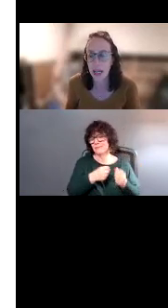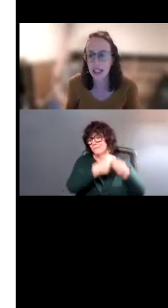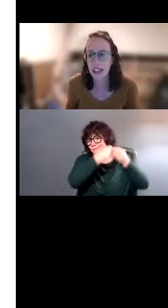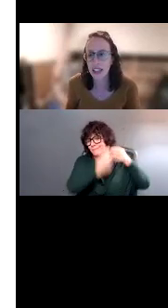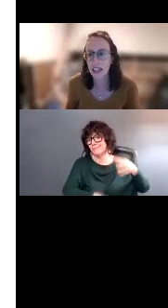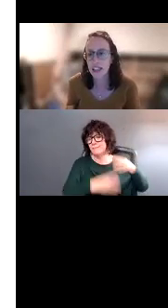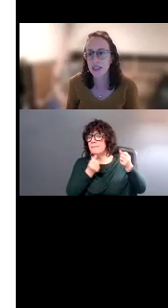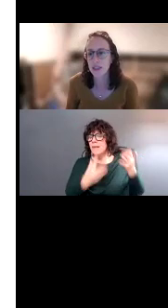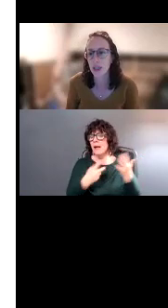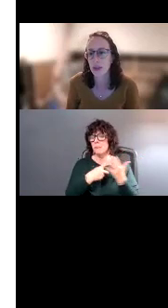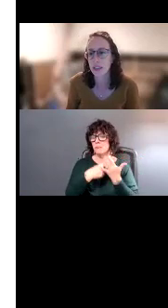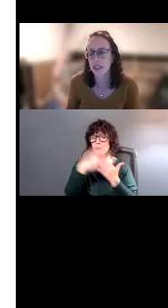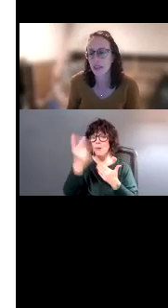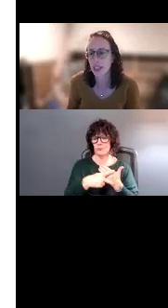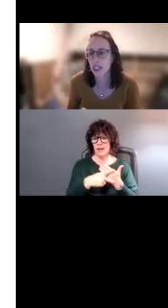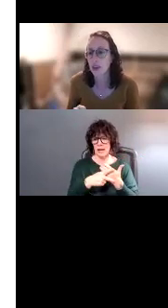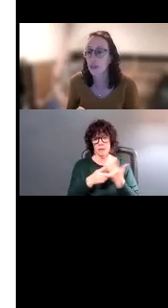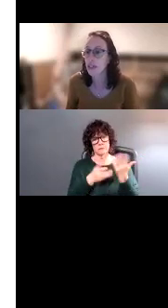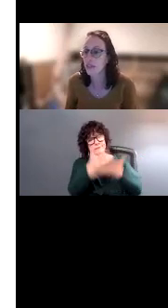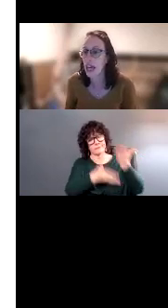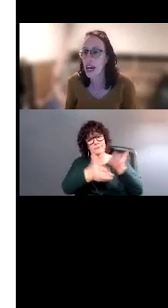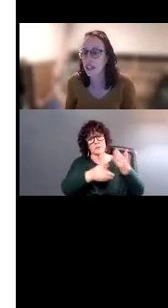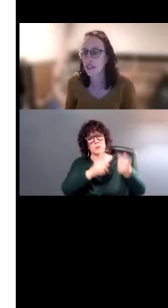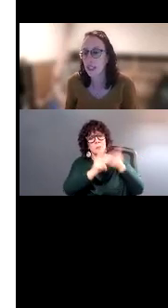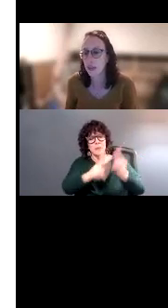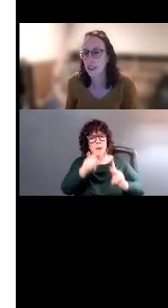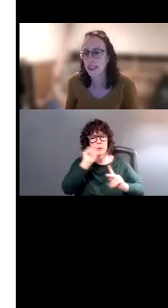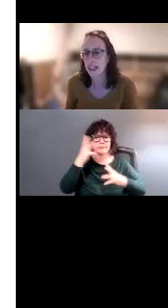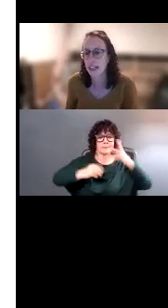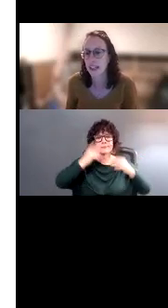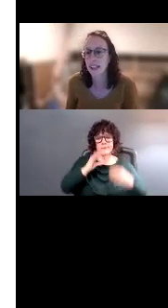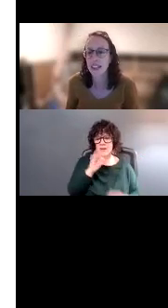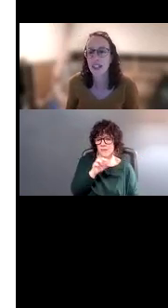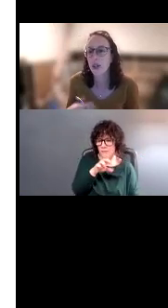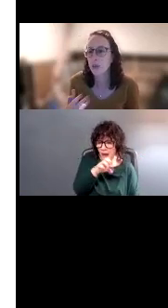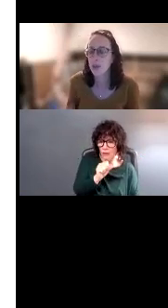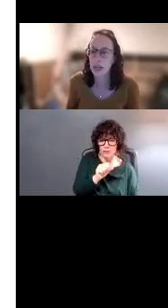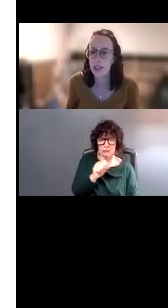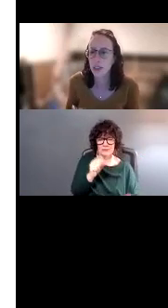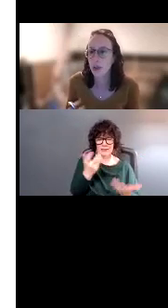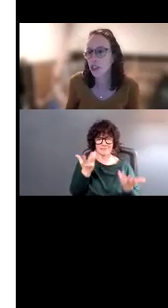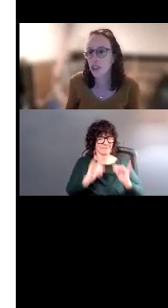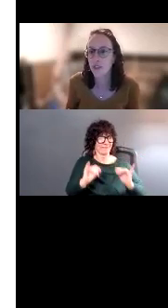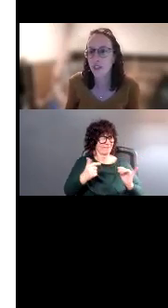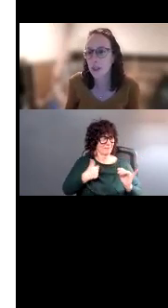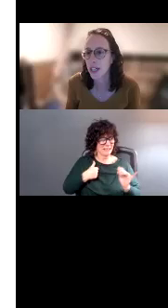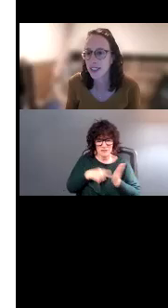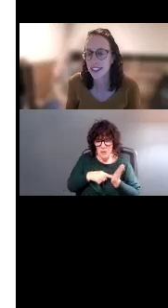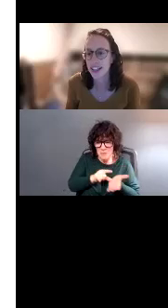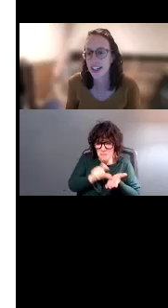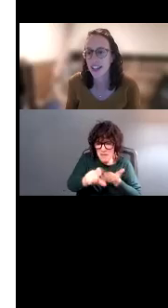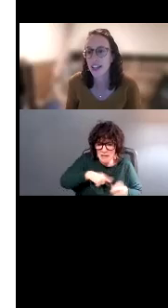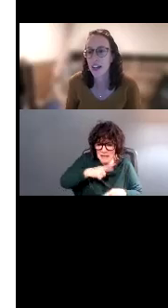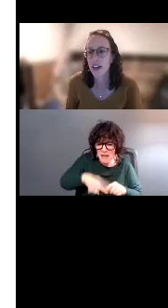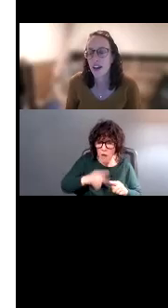have to pay anything. And so it's definitely a red flag if someone's saying, pay me